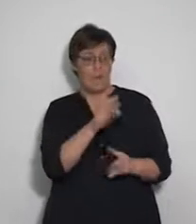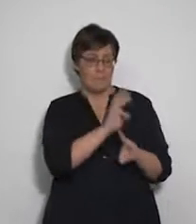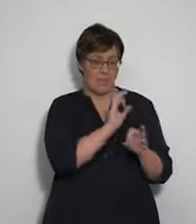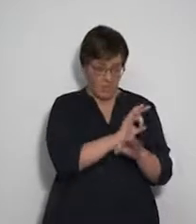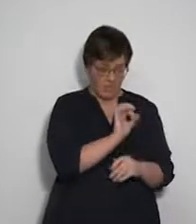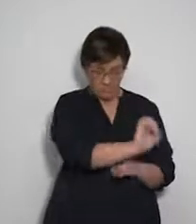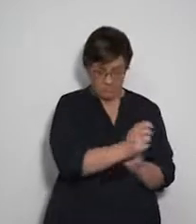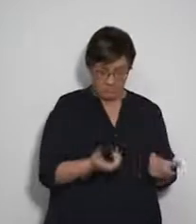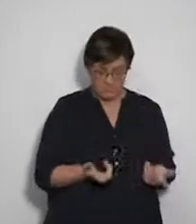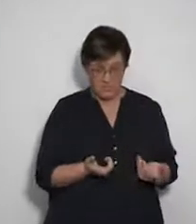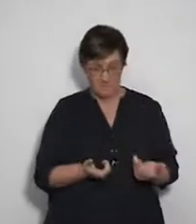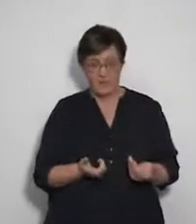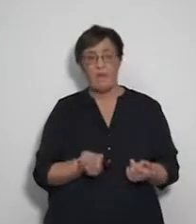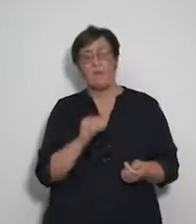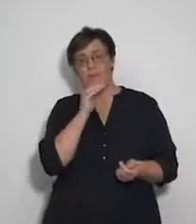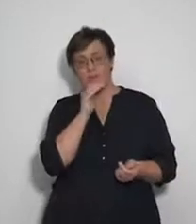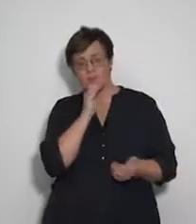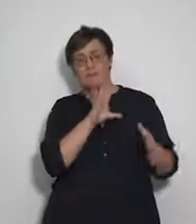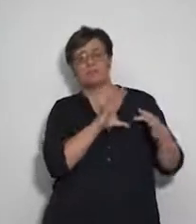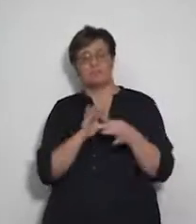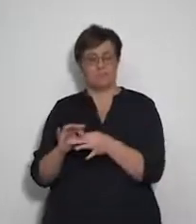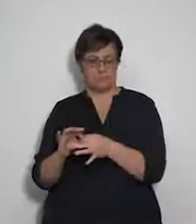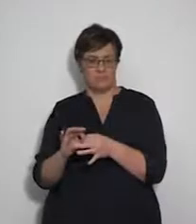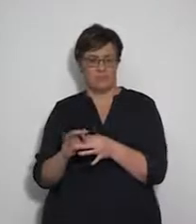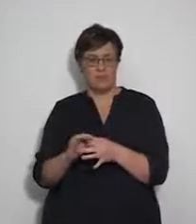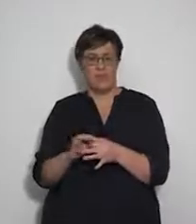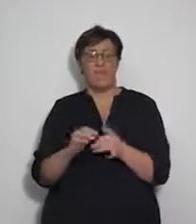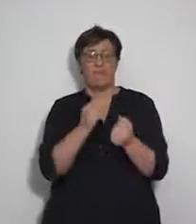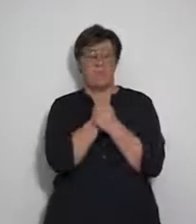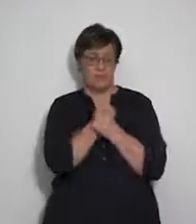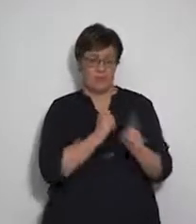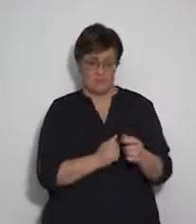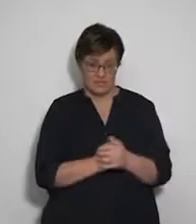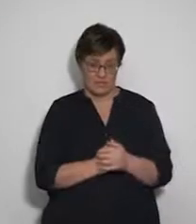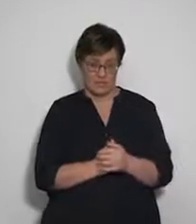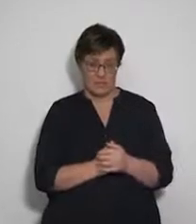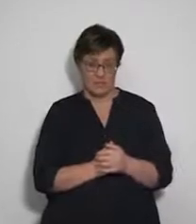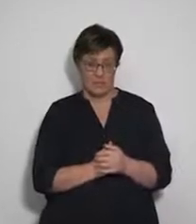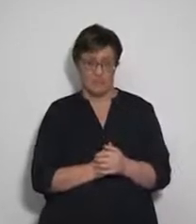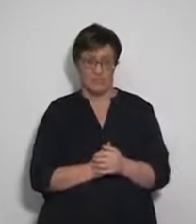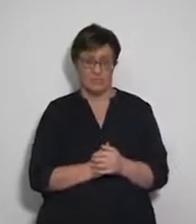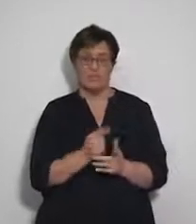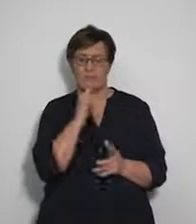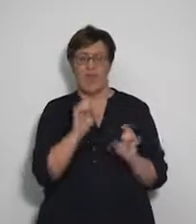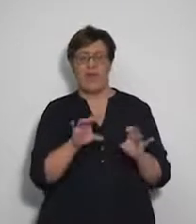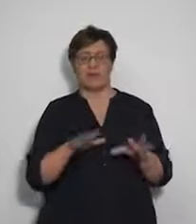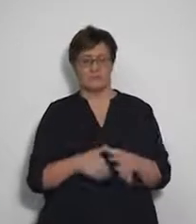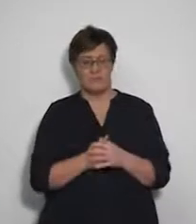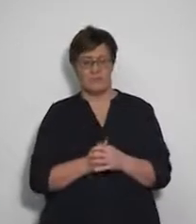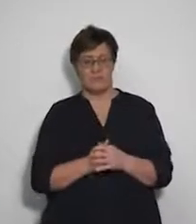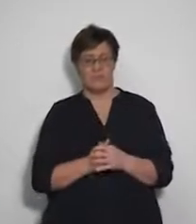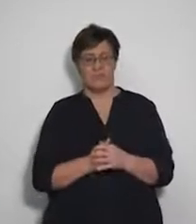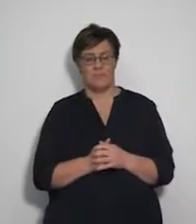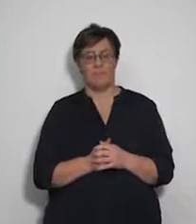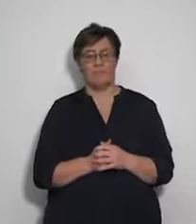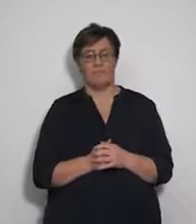paternity. Now guys, paternity again means relatedness to a set of parents. We often see questions in an exam where